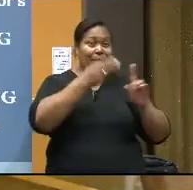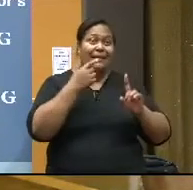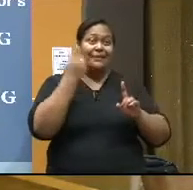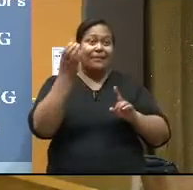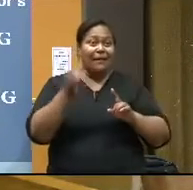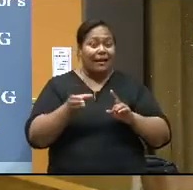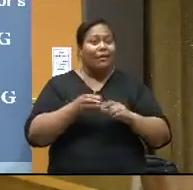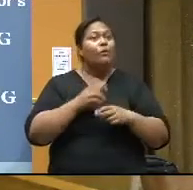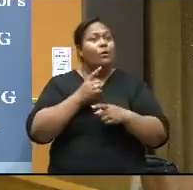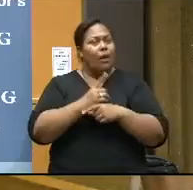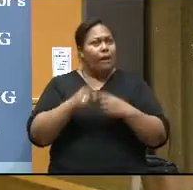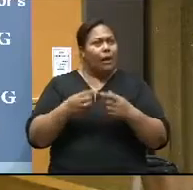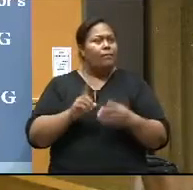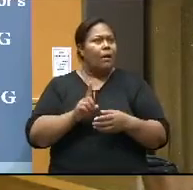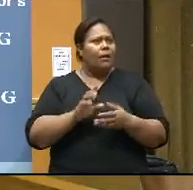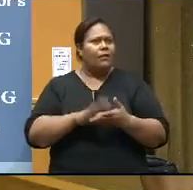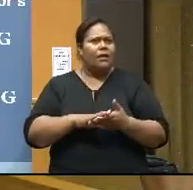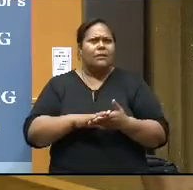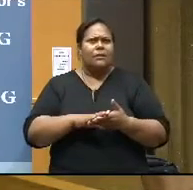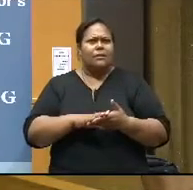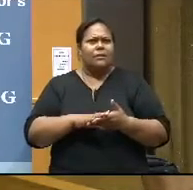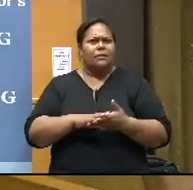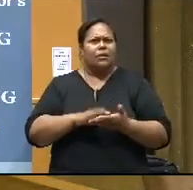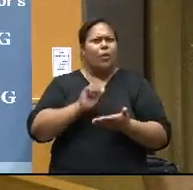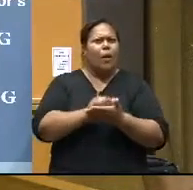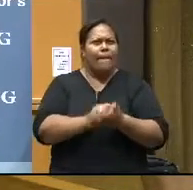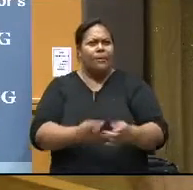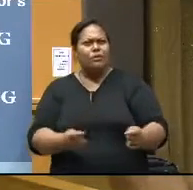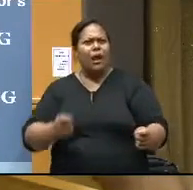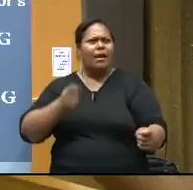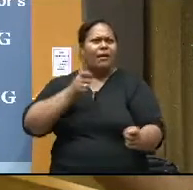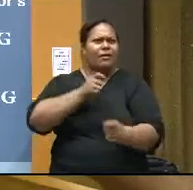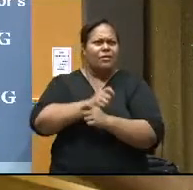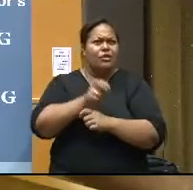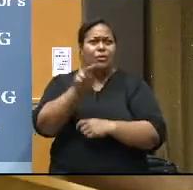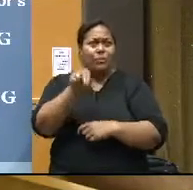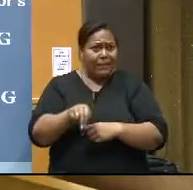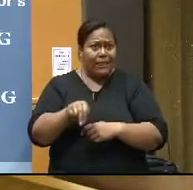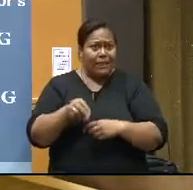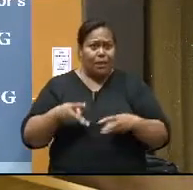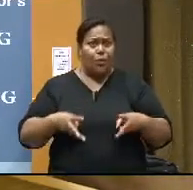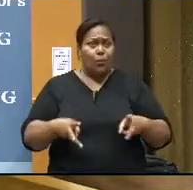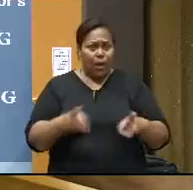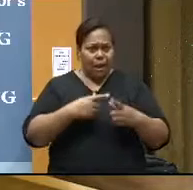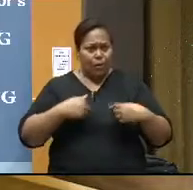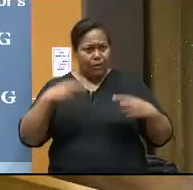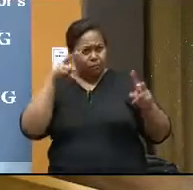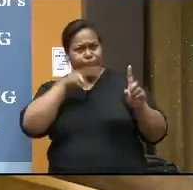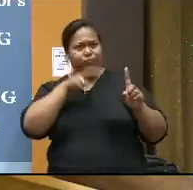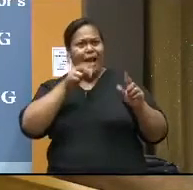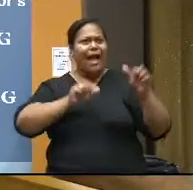about really significant changes that are required in the way we conceive